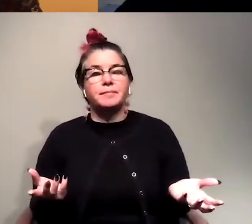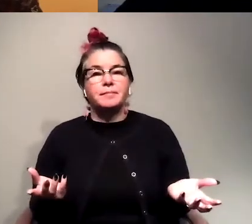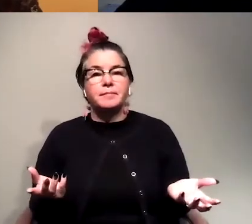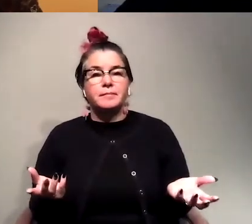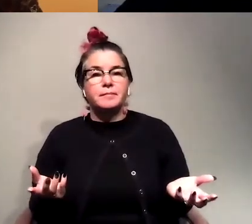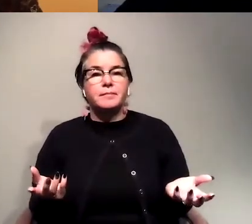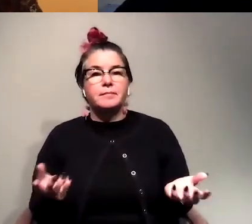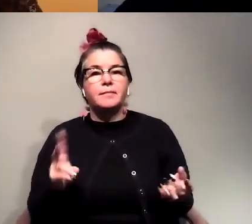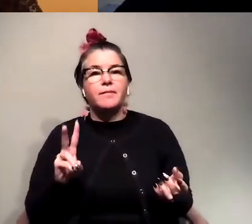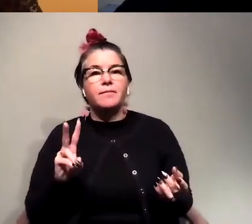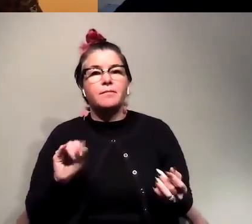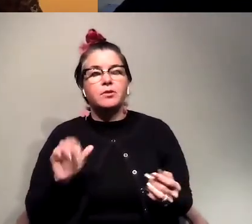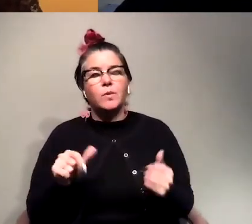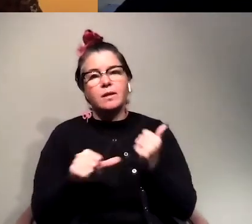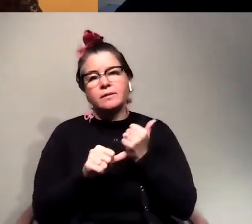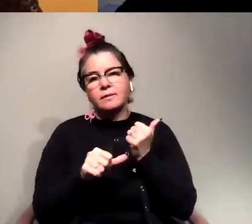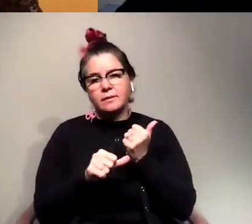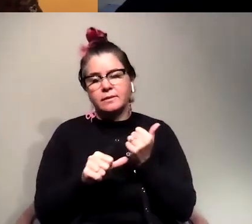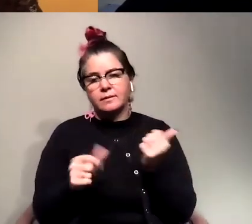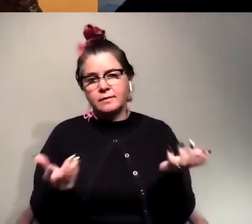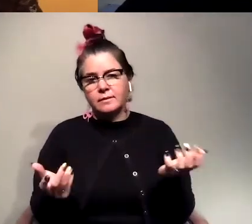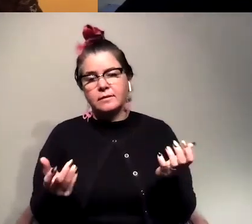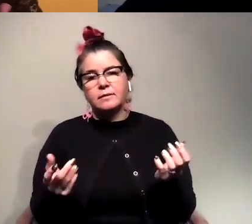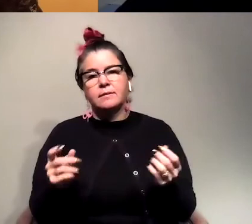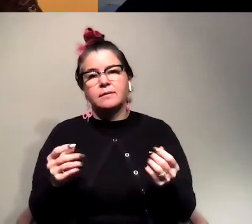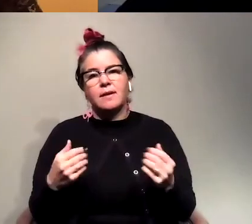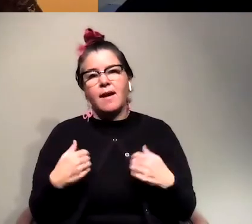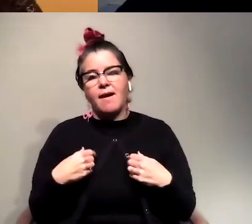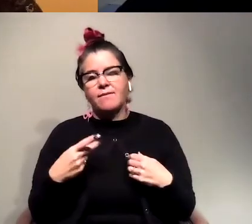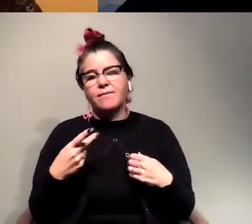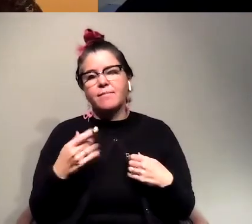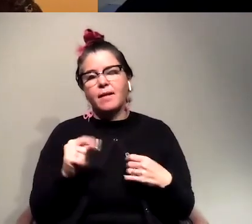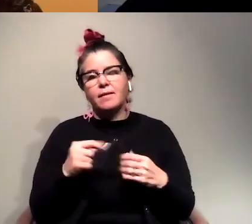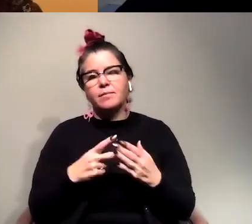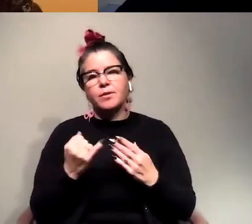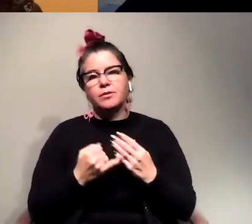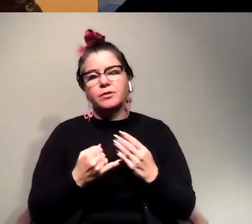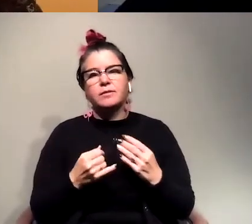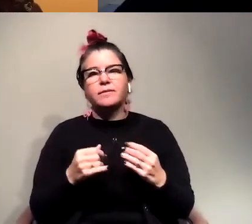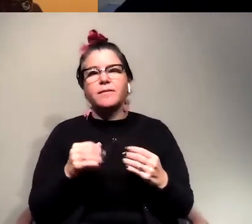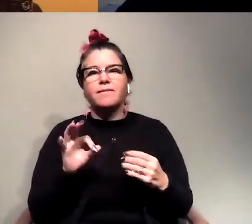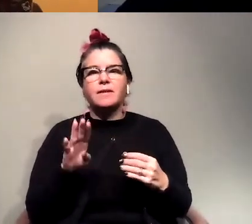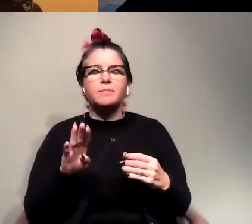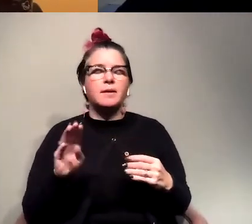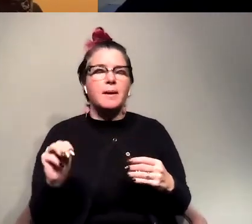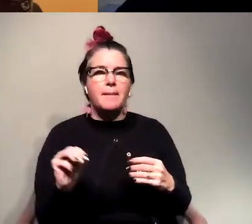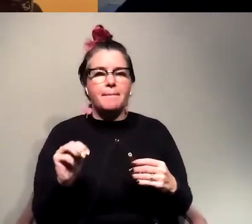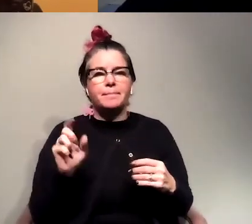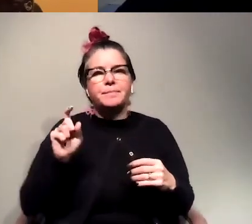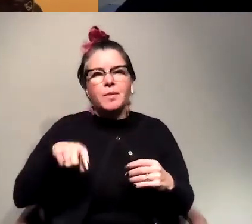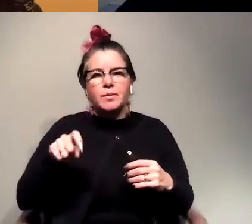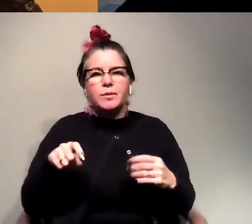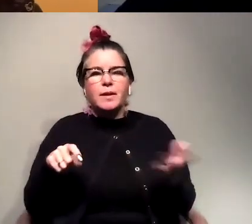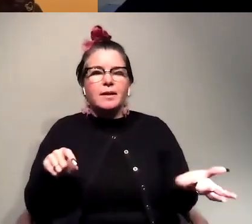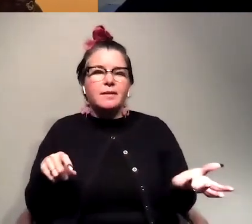a virtual assistant, and they had this pilot project called Facebook M that was supposed to be able to,